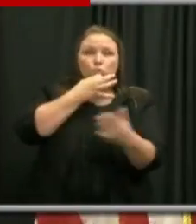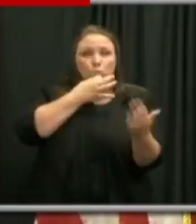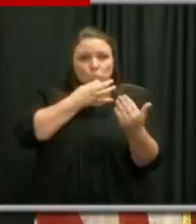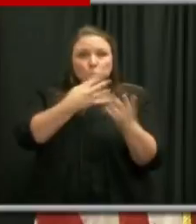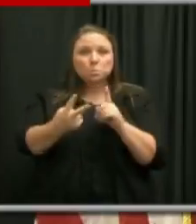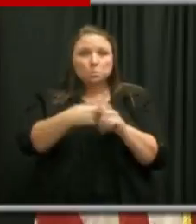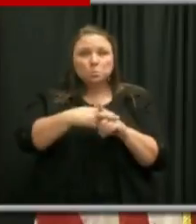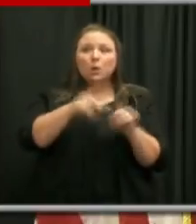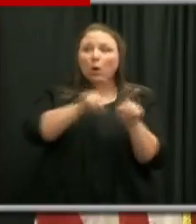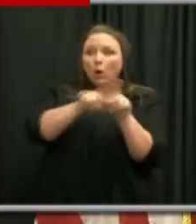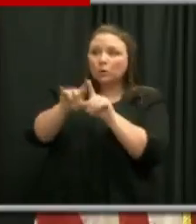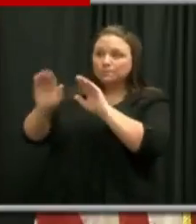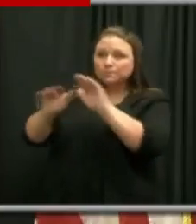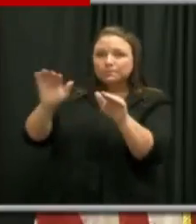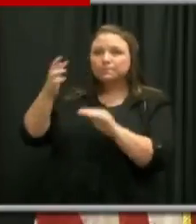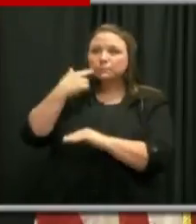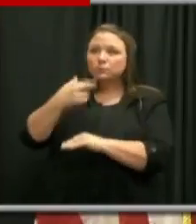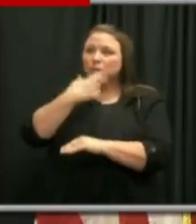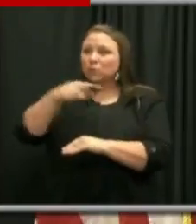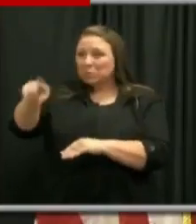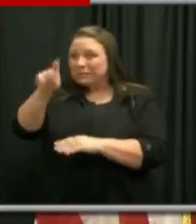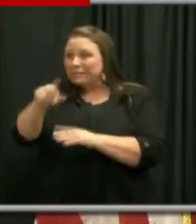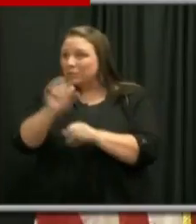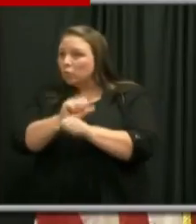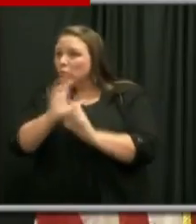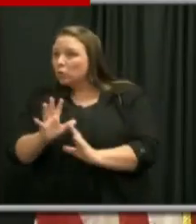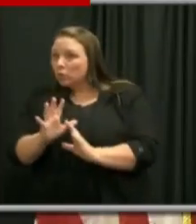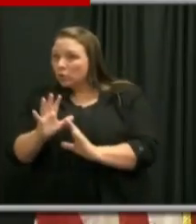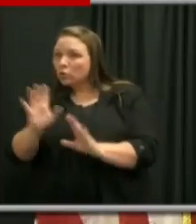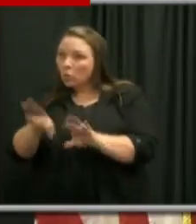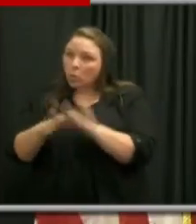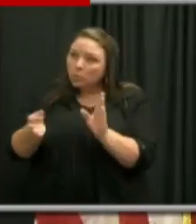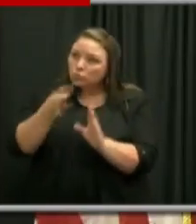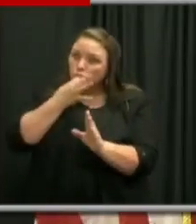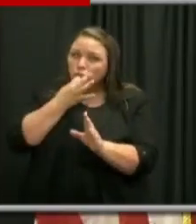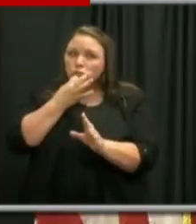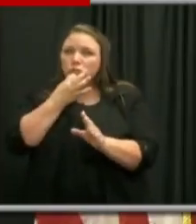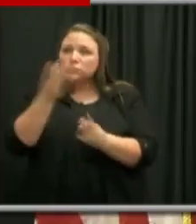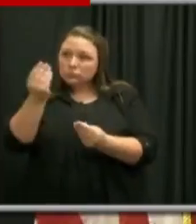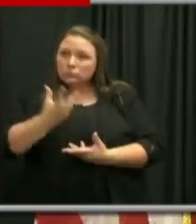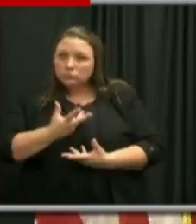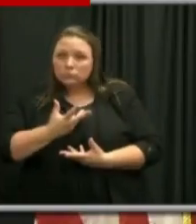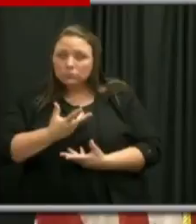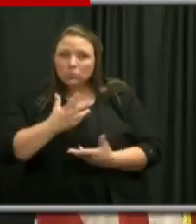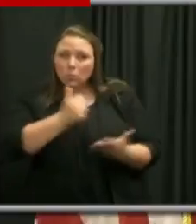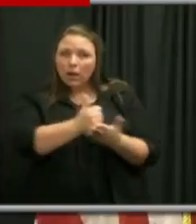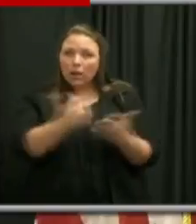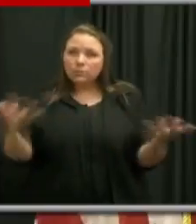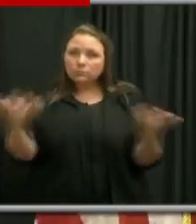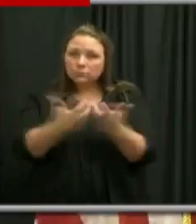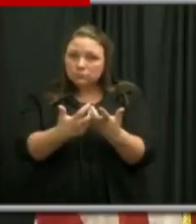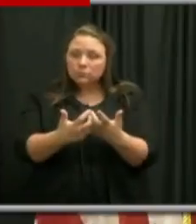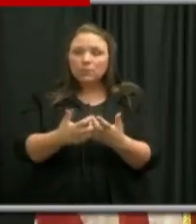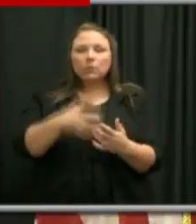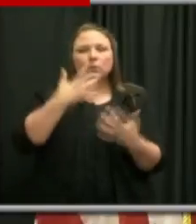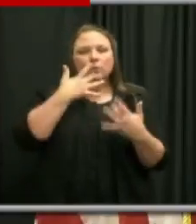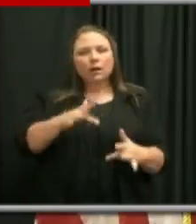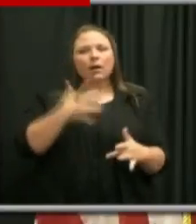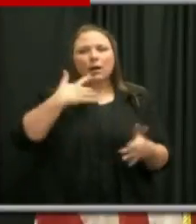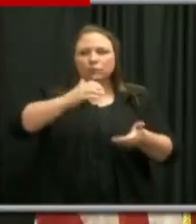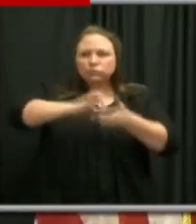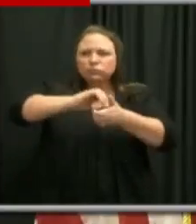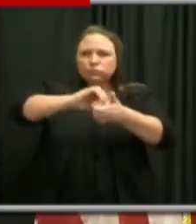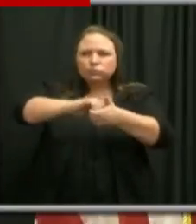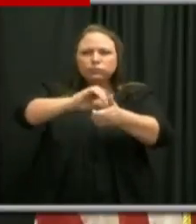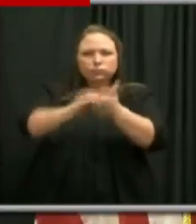to restaurants who are in need of employees as they reopen. We are fortunate to have partnerships with top restaurants